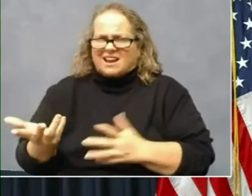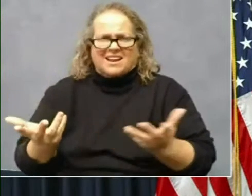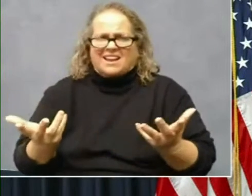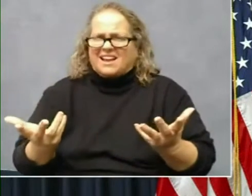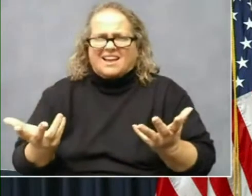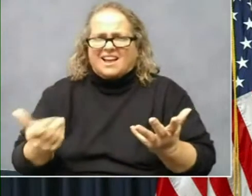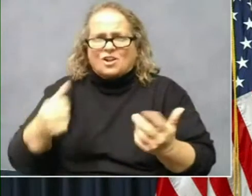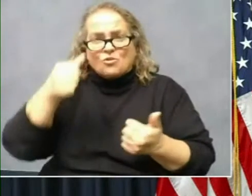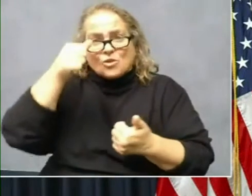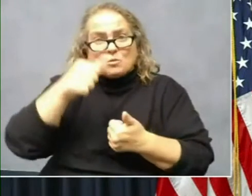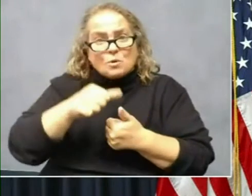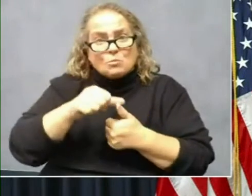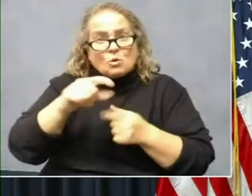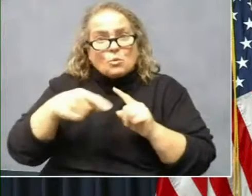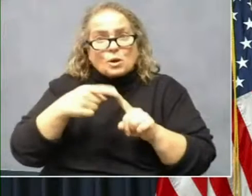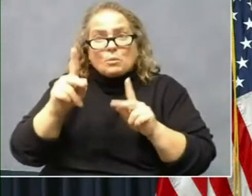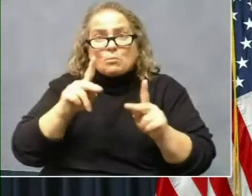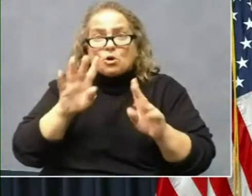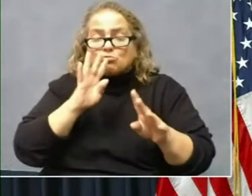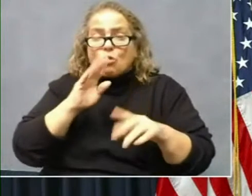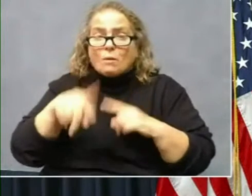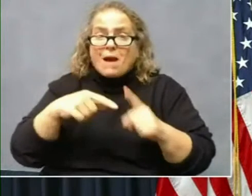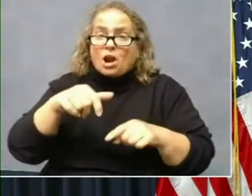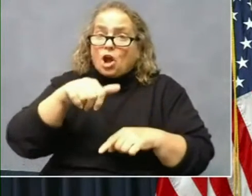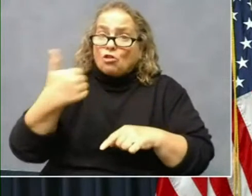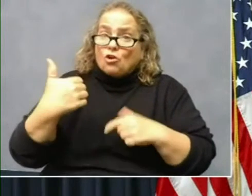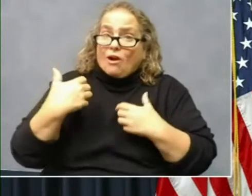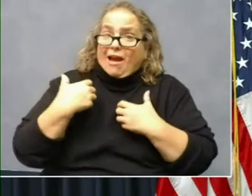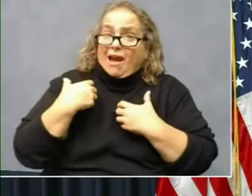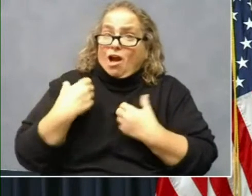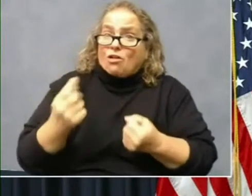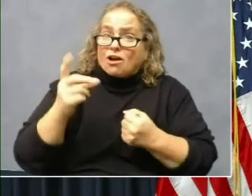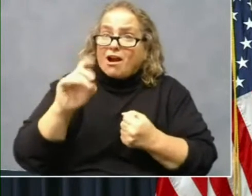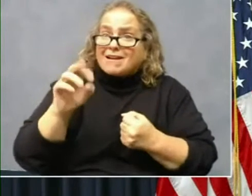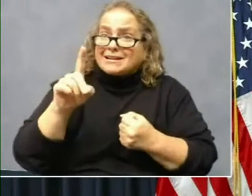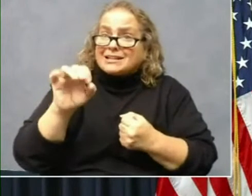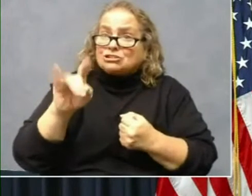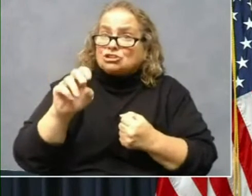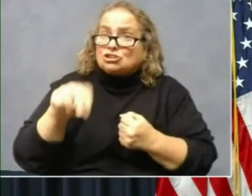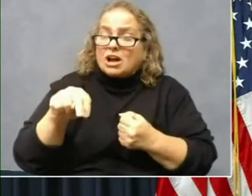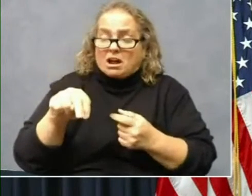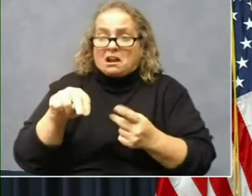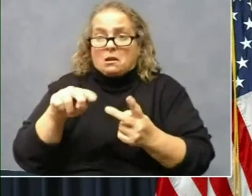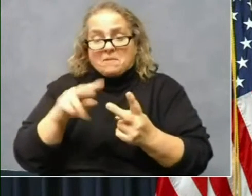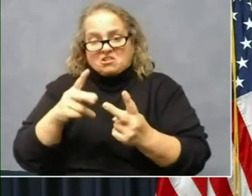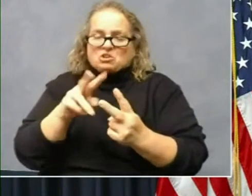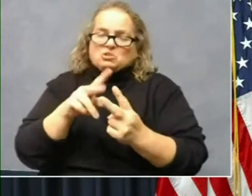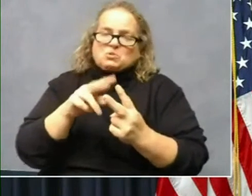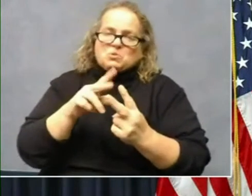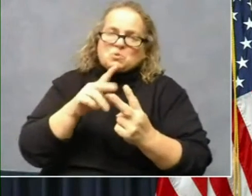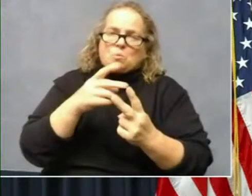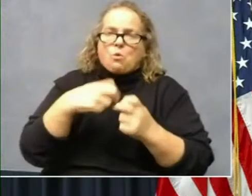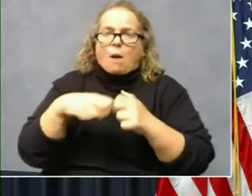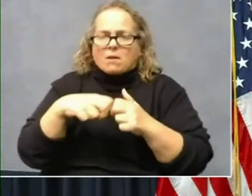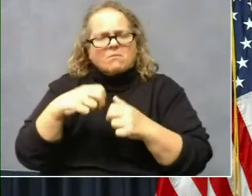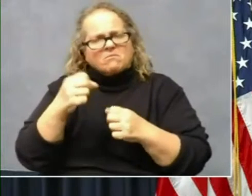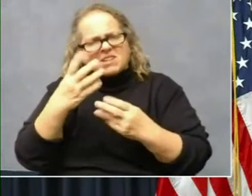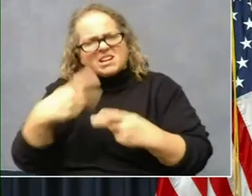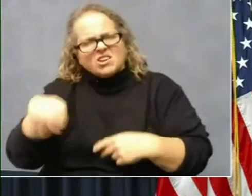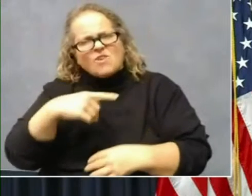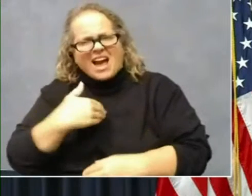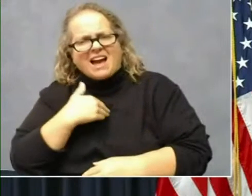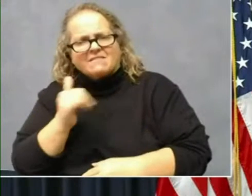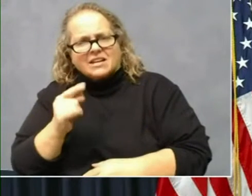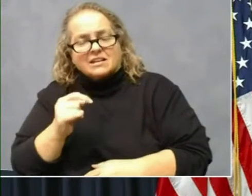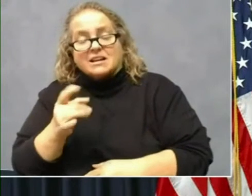there are things a whole lot of us have. So those that we've lost today include an 89-year-old man from